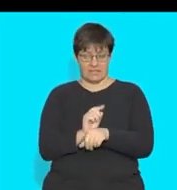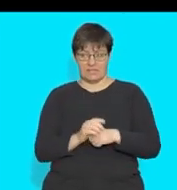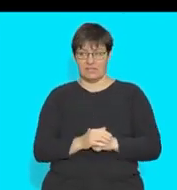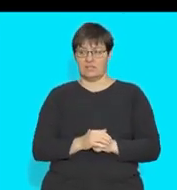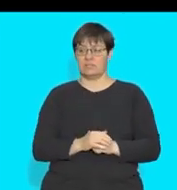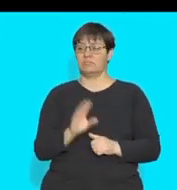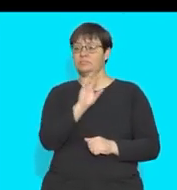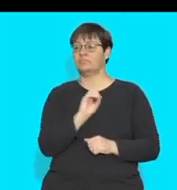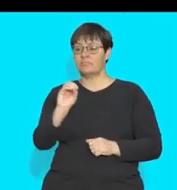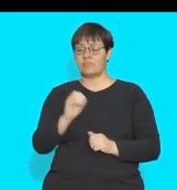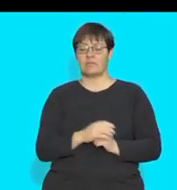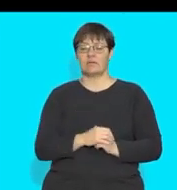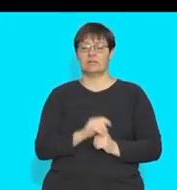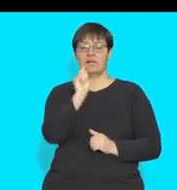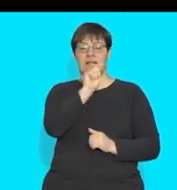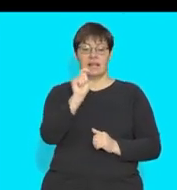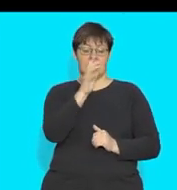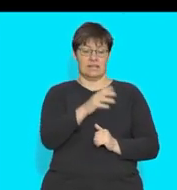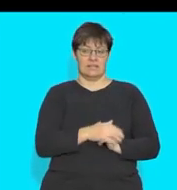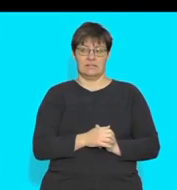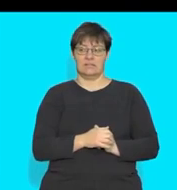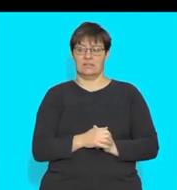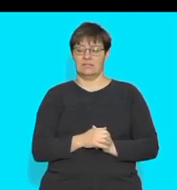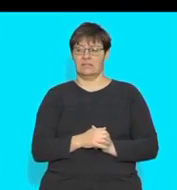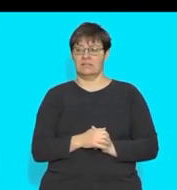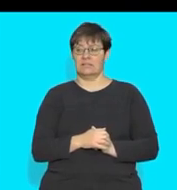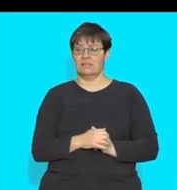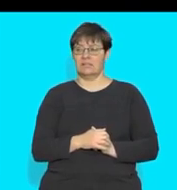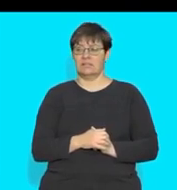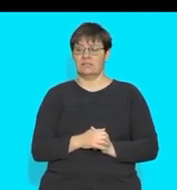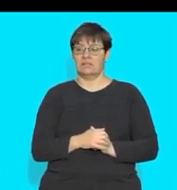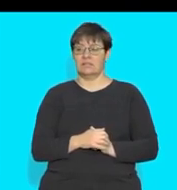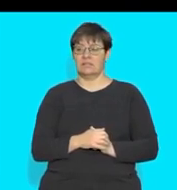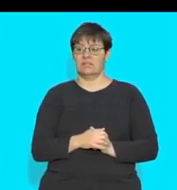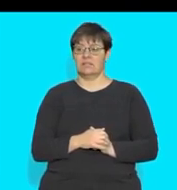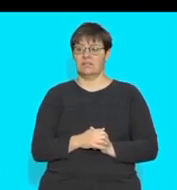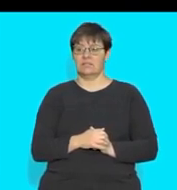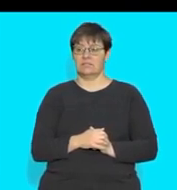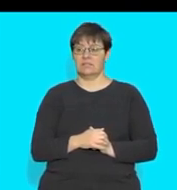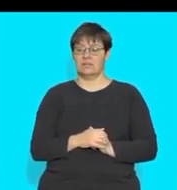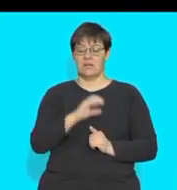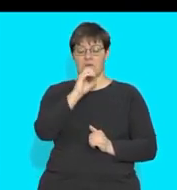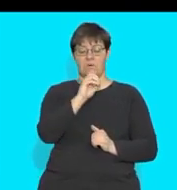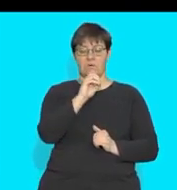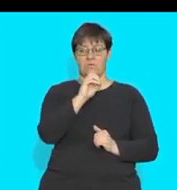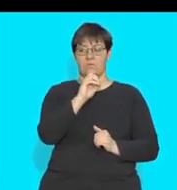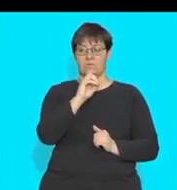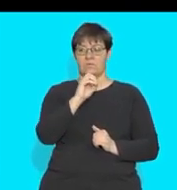5 seconds. So we take out our trusty calculators, who we like very much. Oopsie,